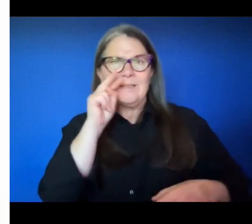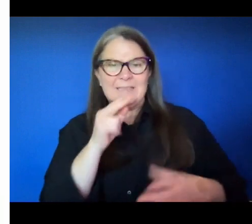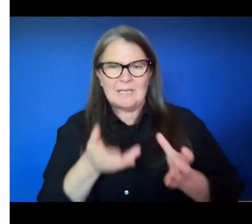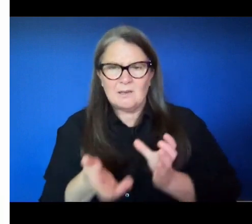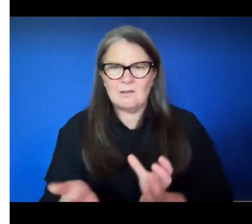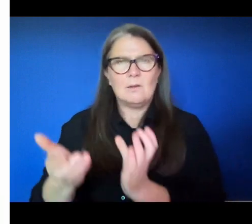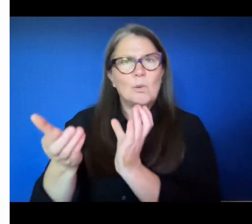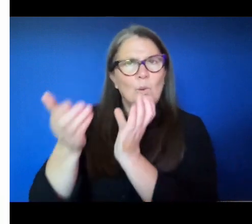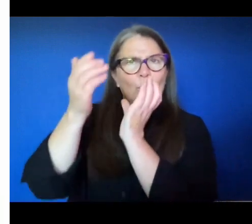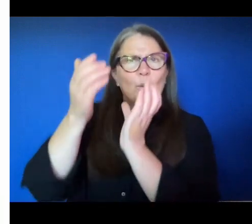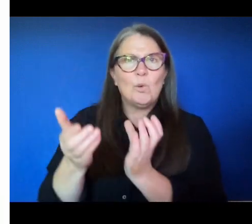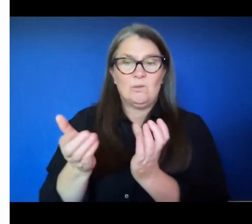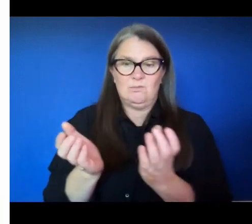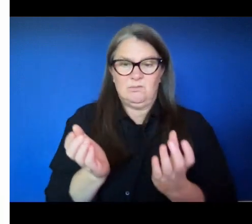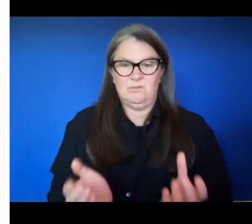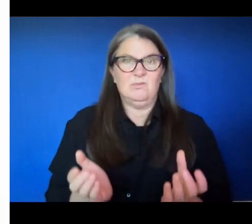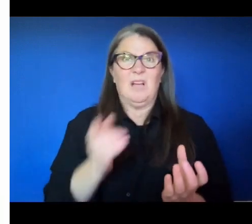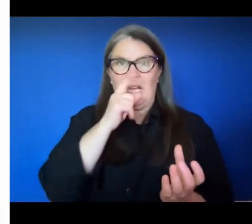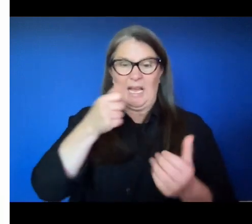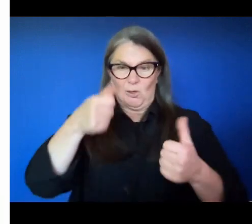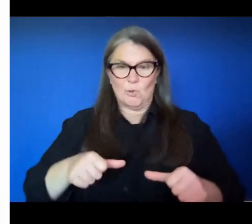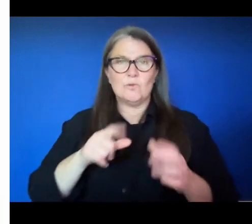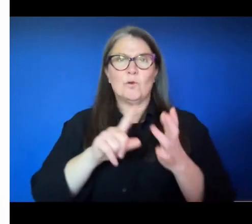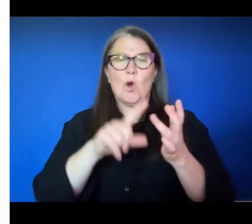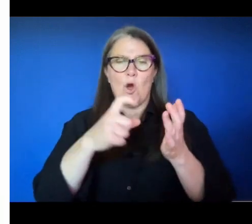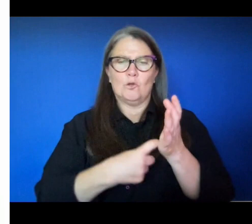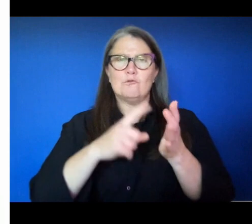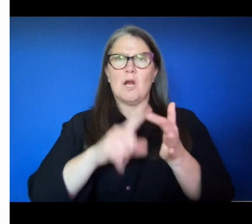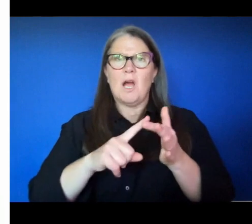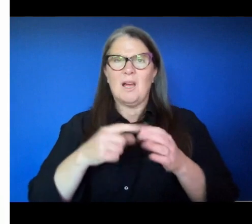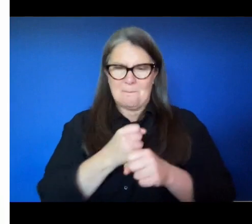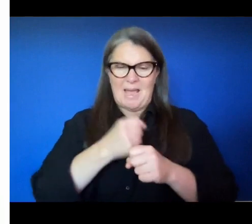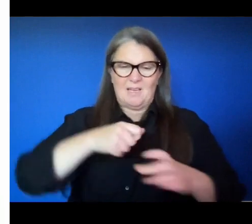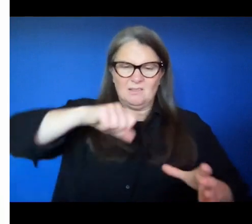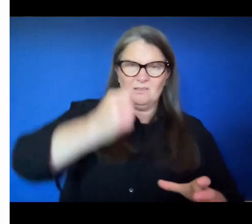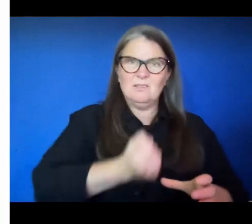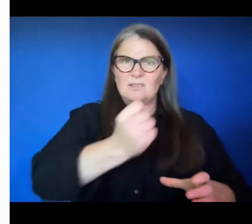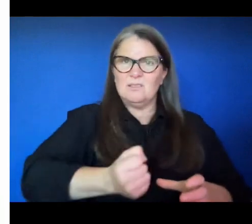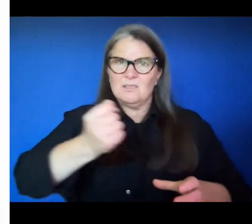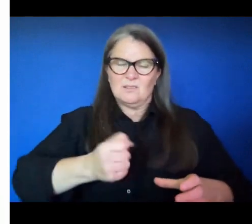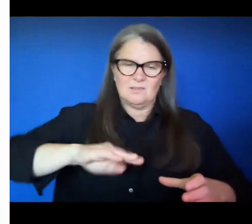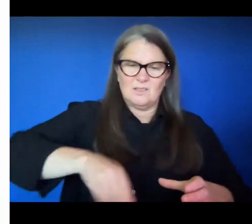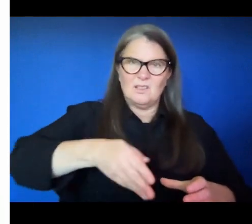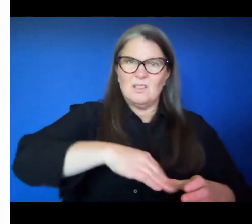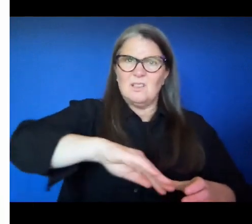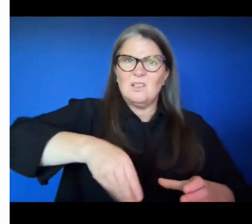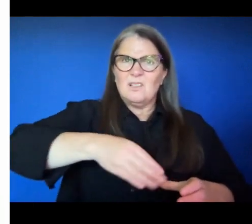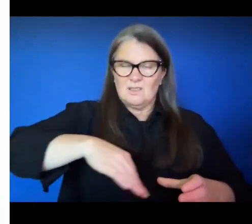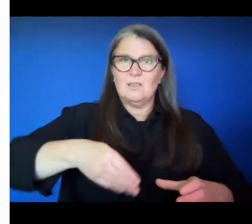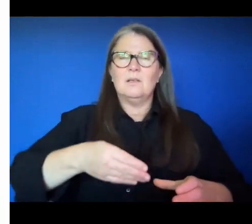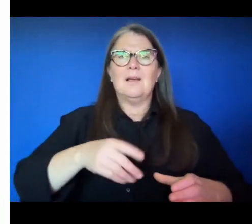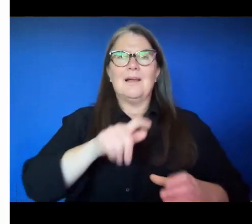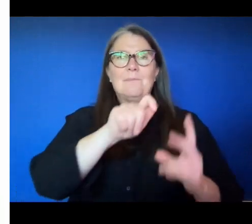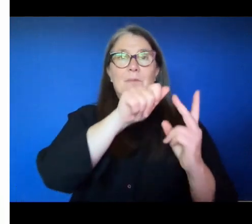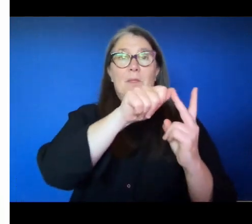ochre, painting up water, etc. Then my daughter Rani is further along, and she's a bit like Lady Justice,